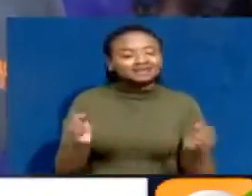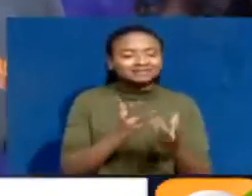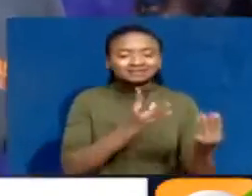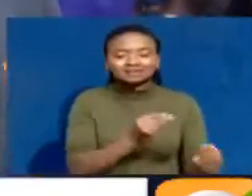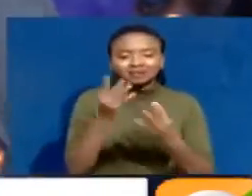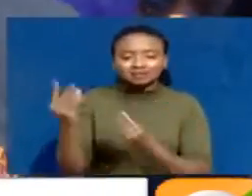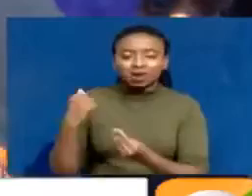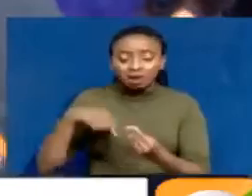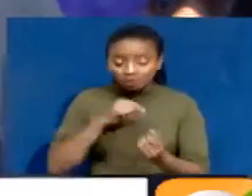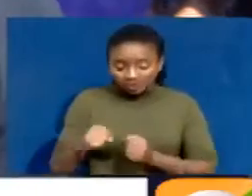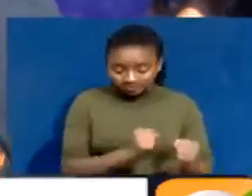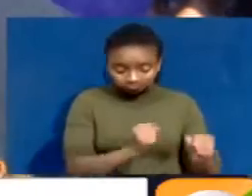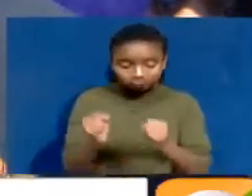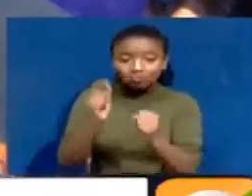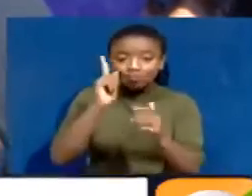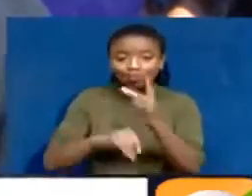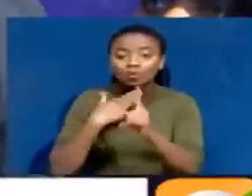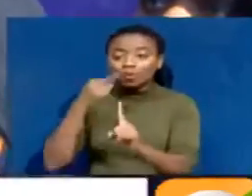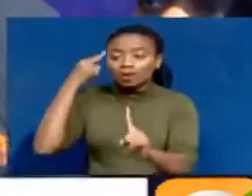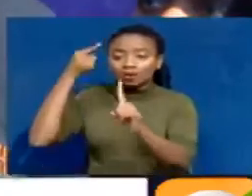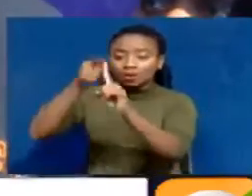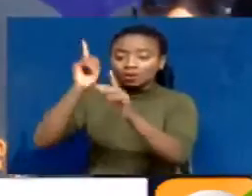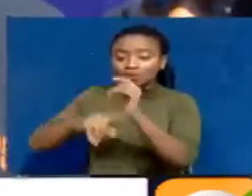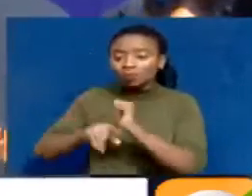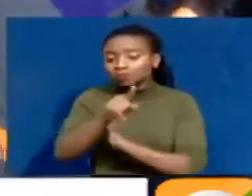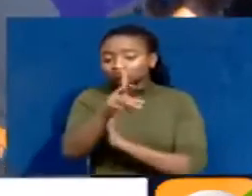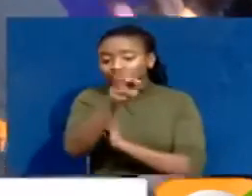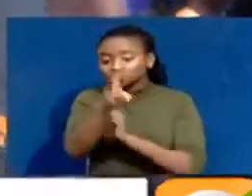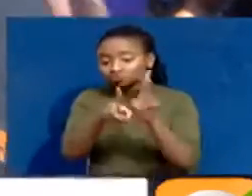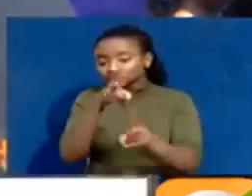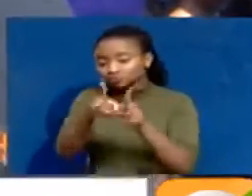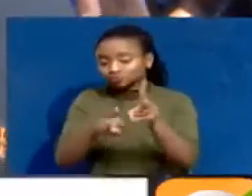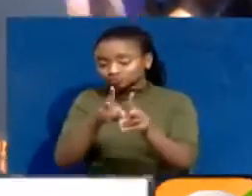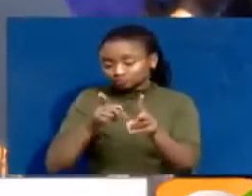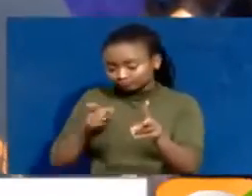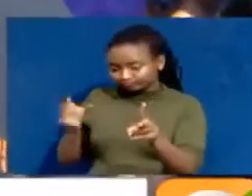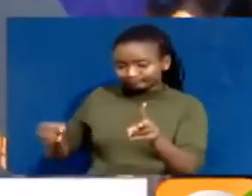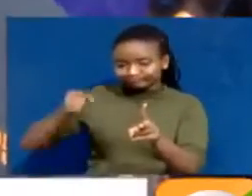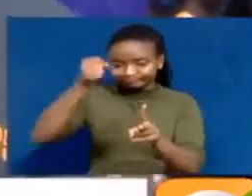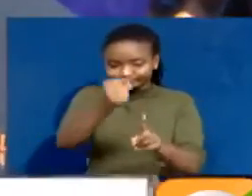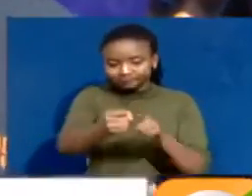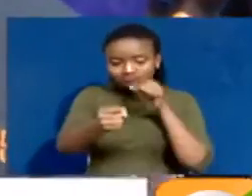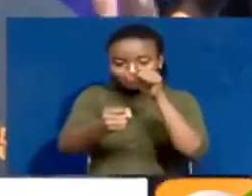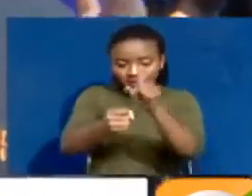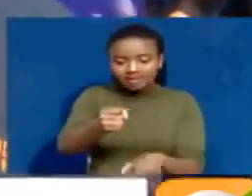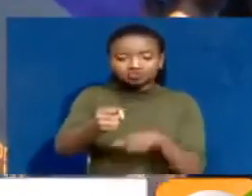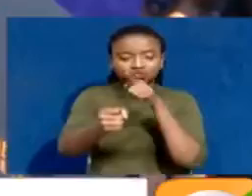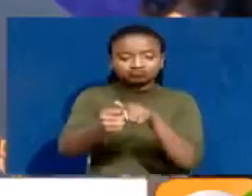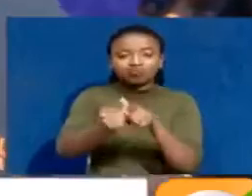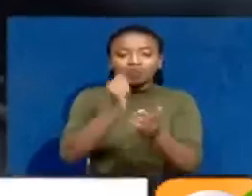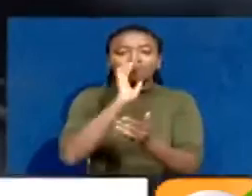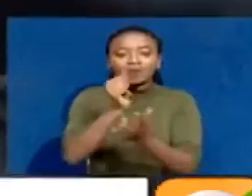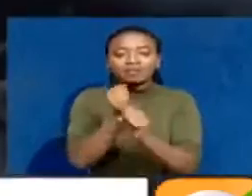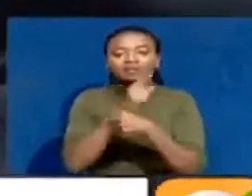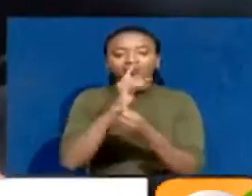simple. Our strategy is to ensure that in 2022, we have the real struggler who will